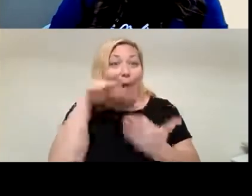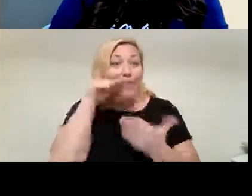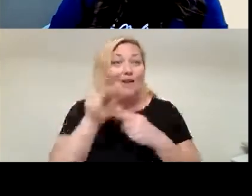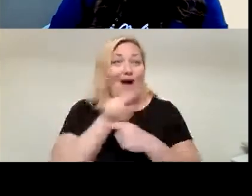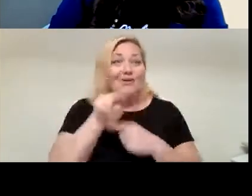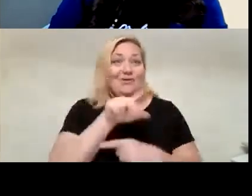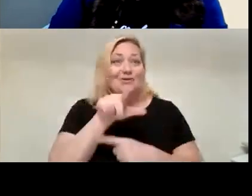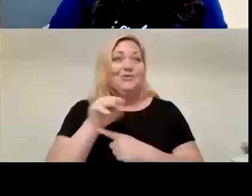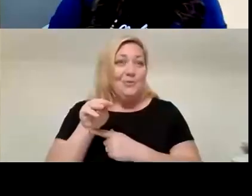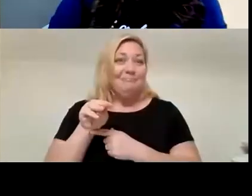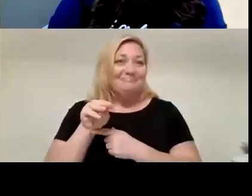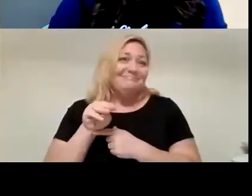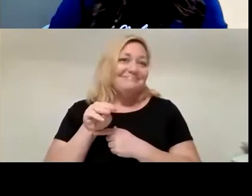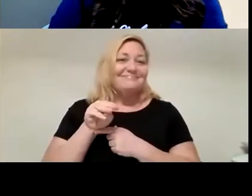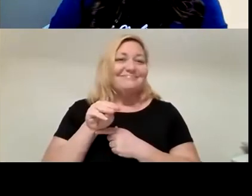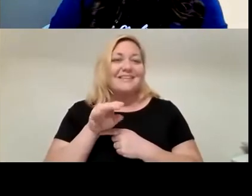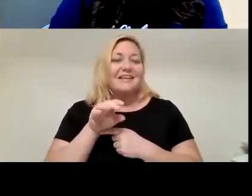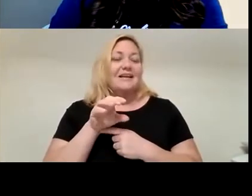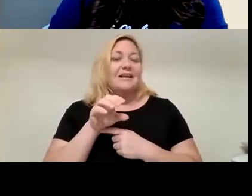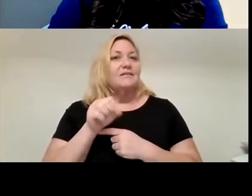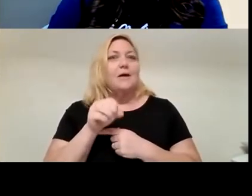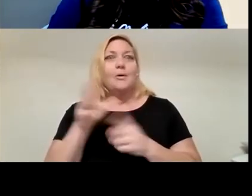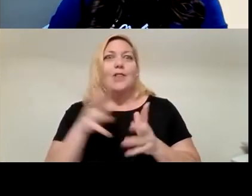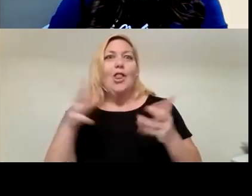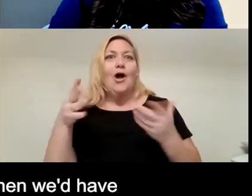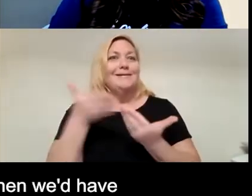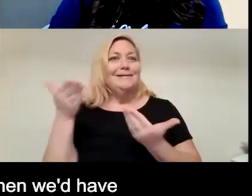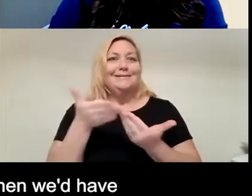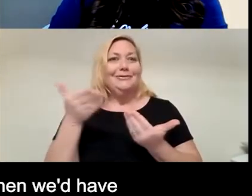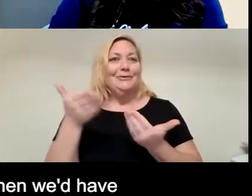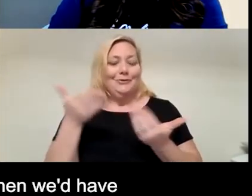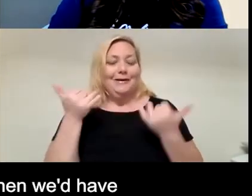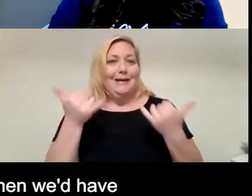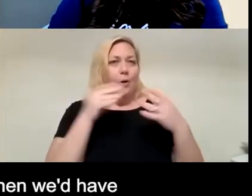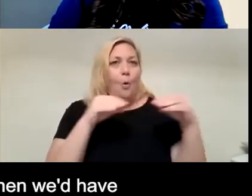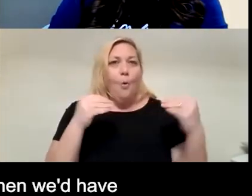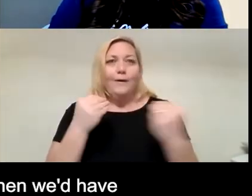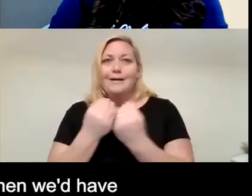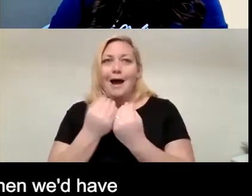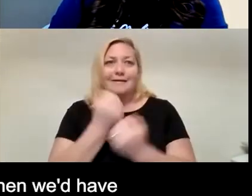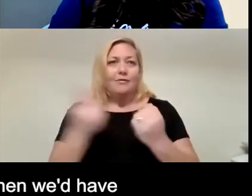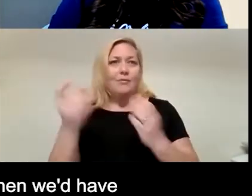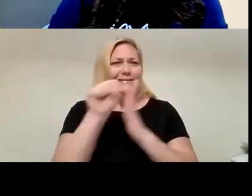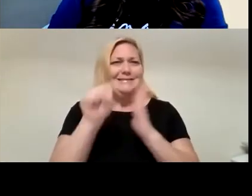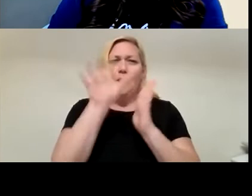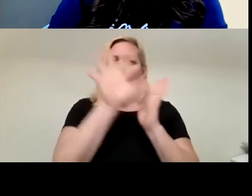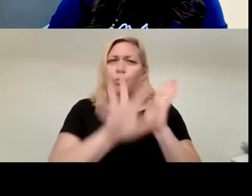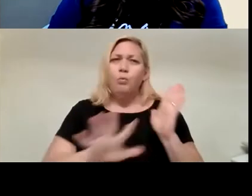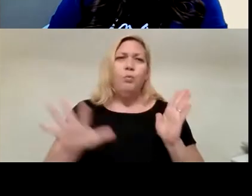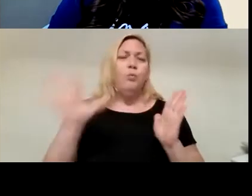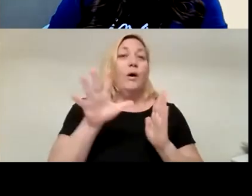Zoom. And so it's a lot easier to organize everyone statewide, because when we'd